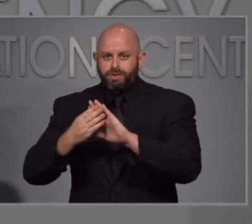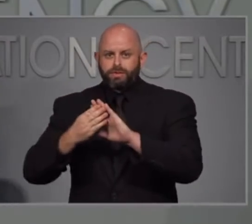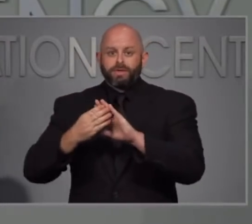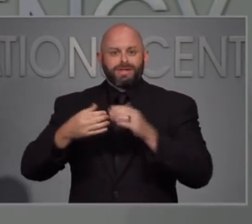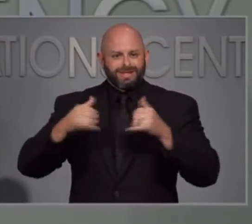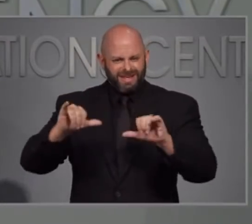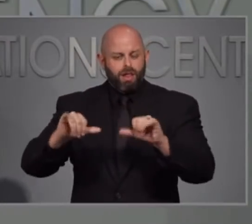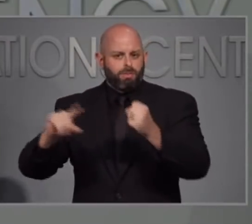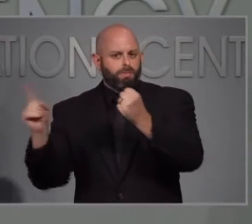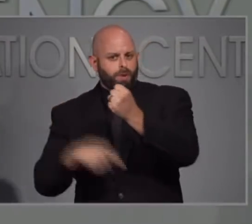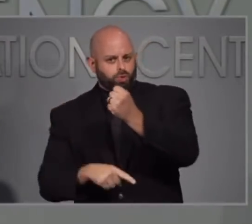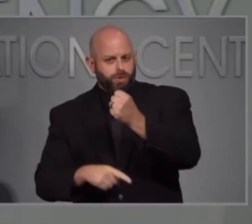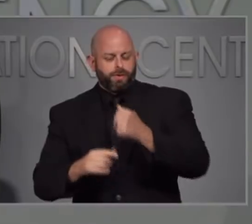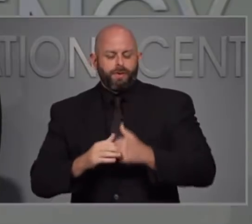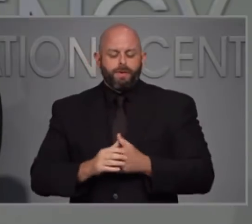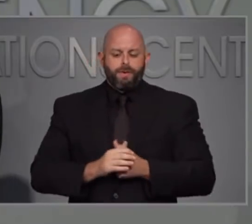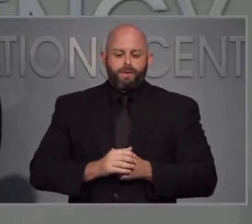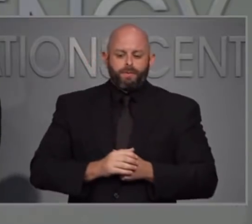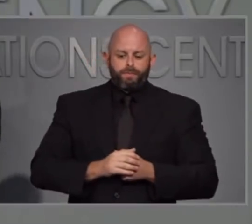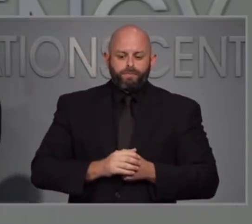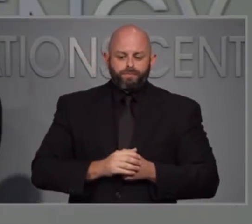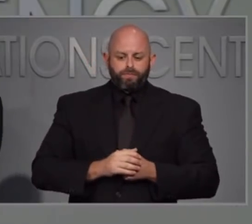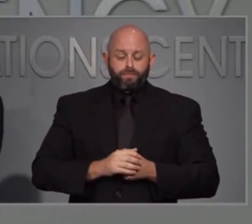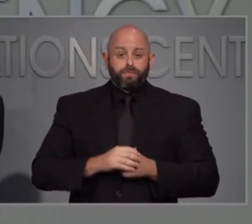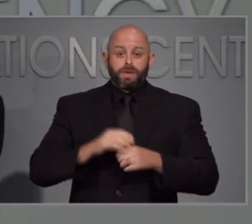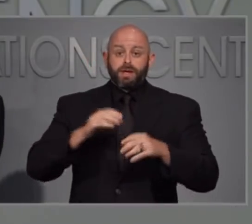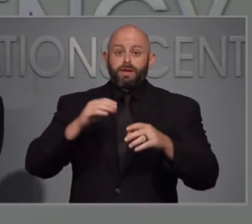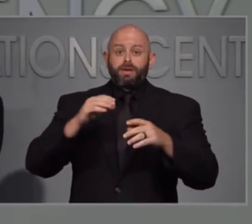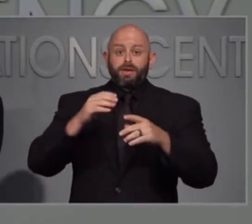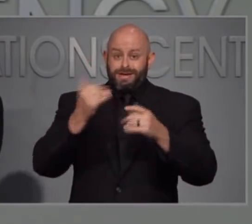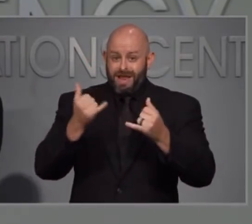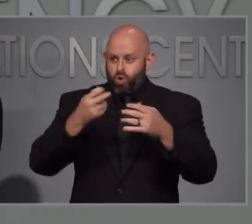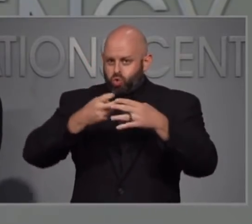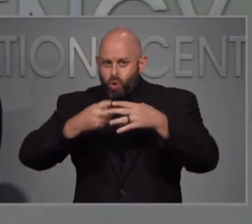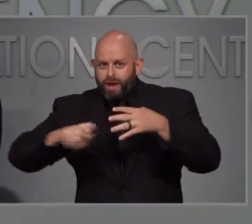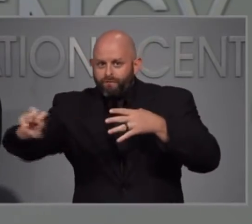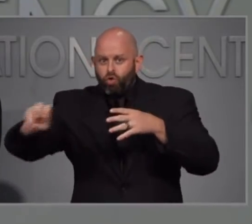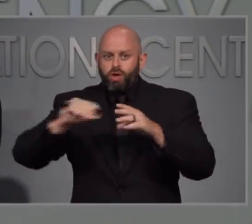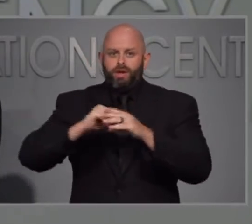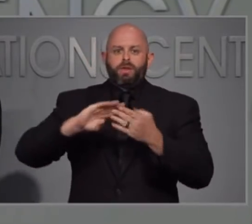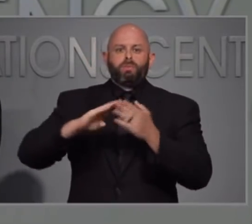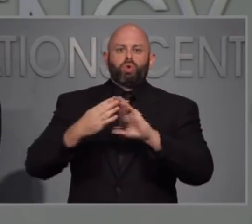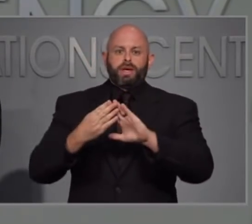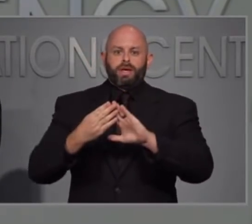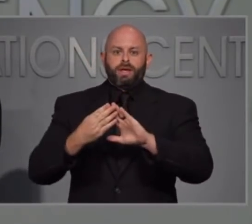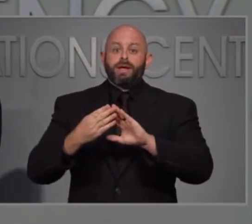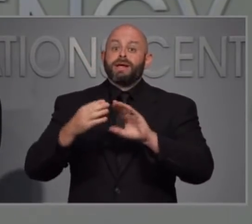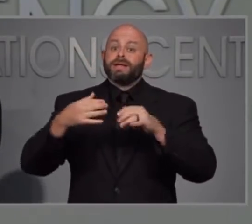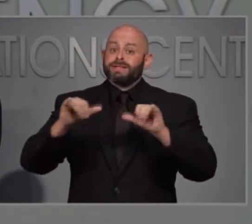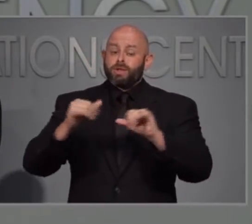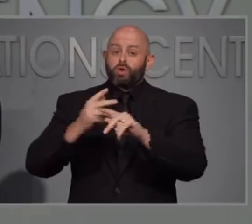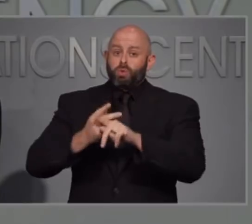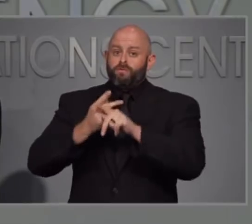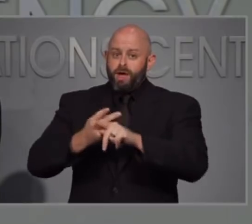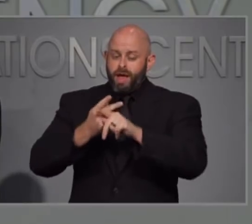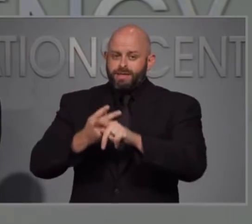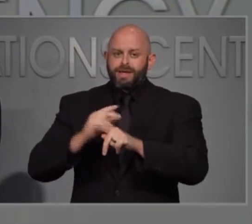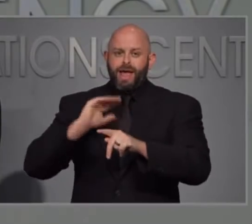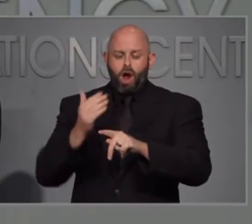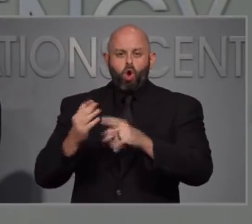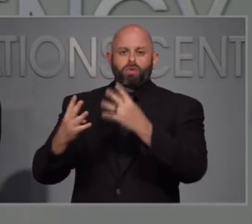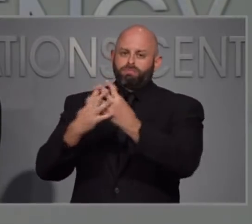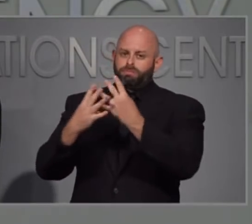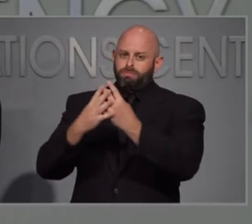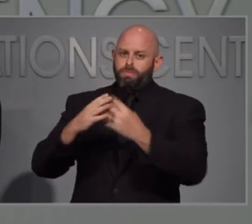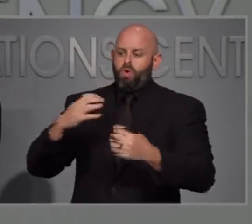been put into the community, transferred into the community. They're still being supervised by our community corrections